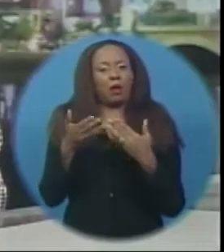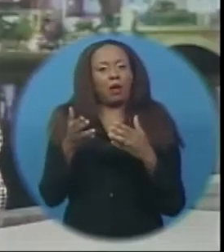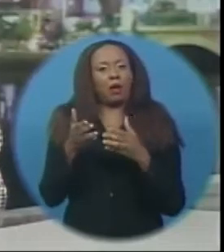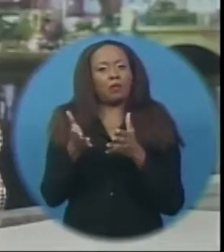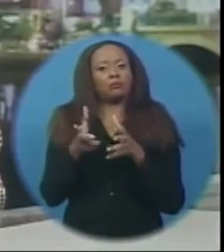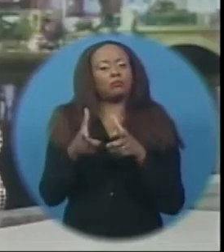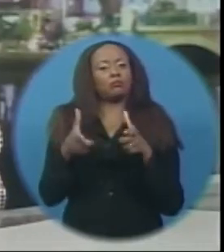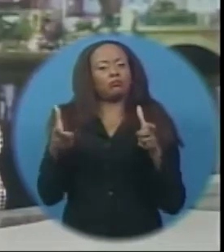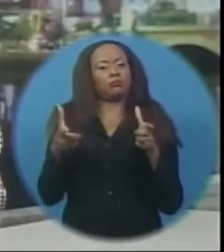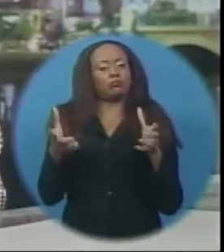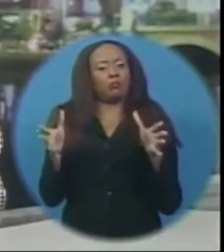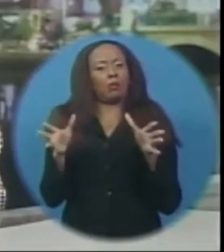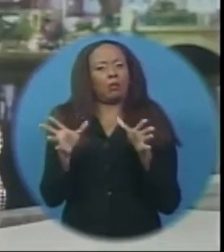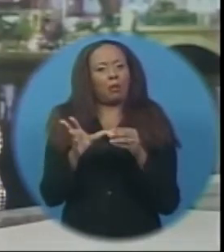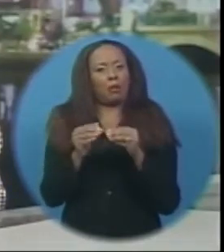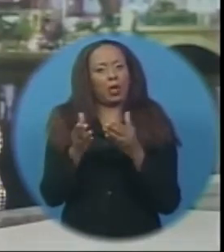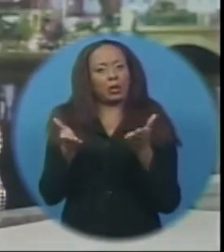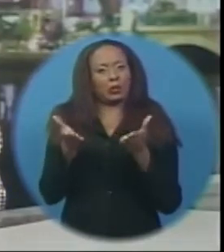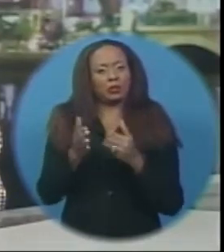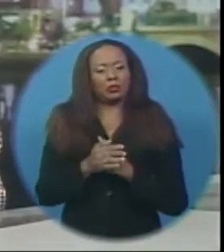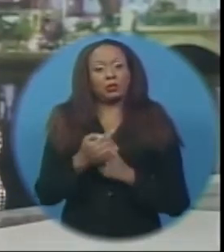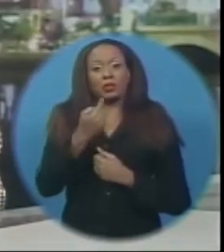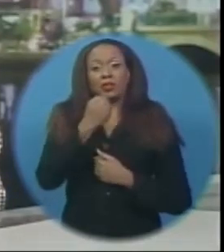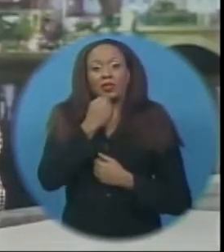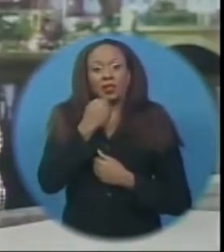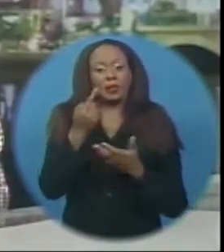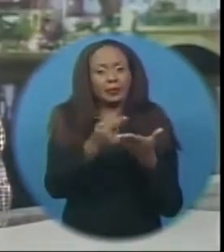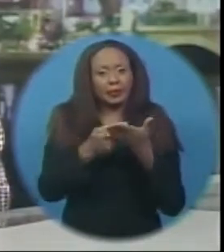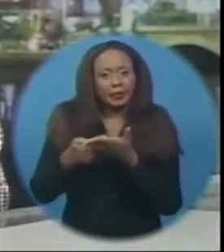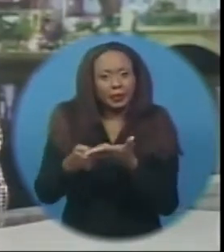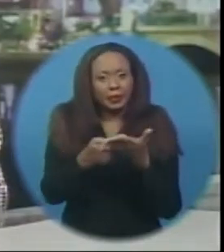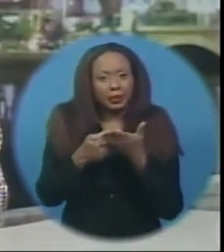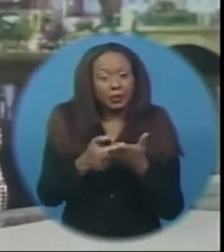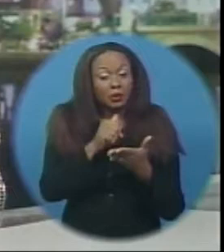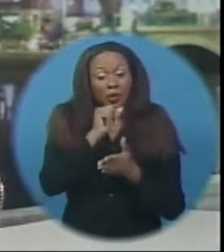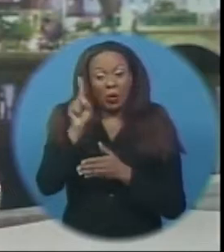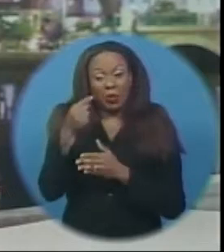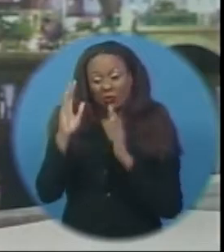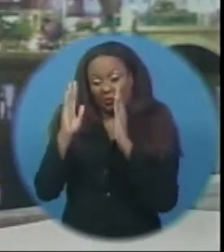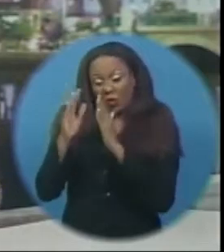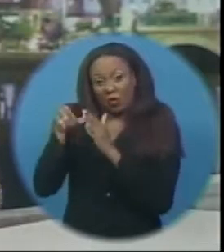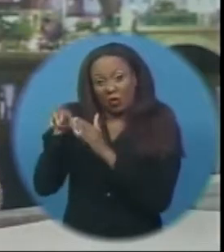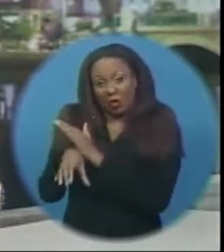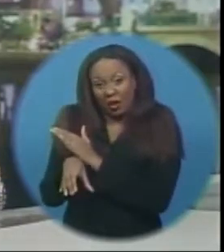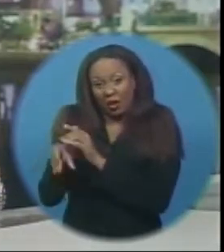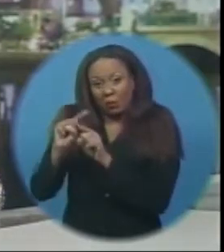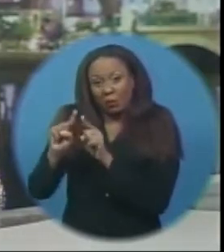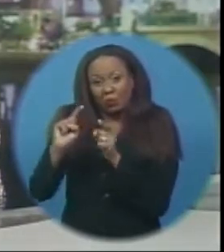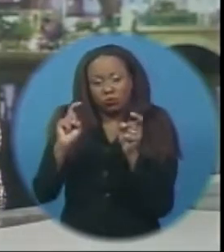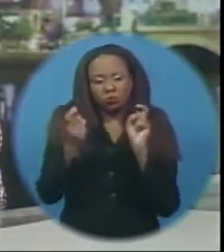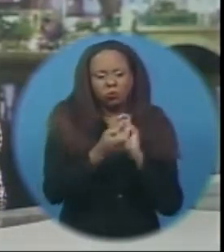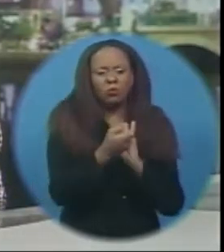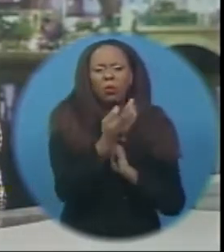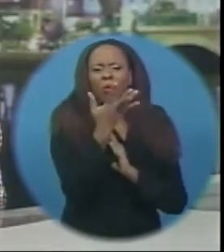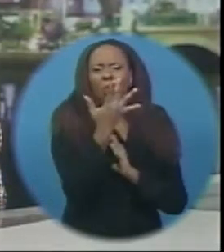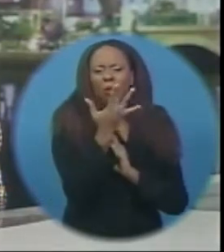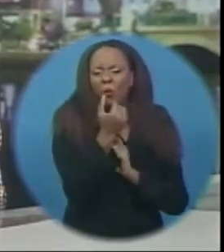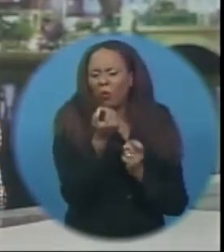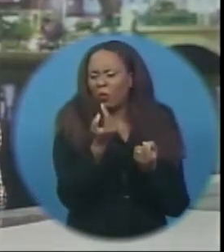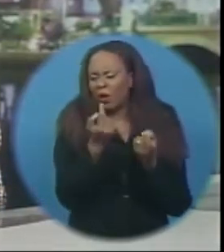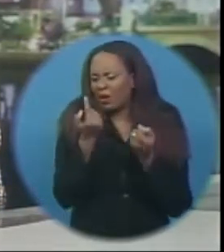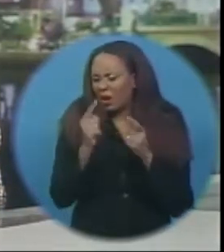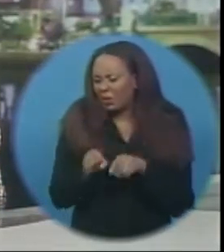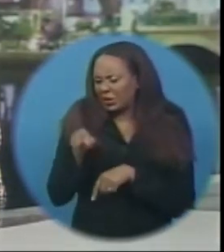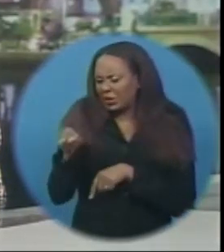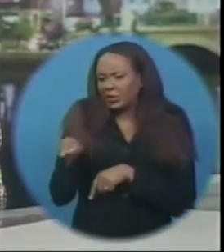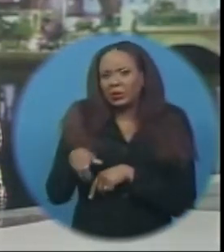in light of the recent spate of violent incidents, the discussion must not only focus on stamping out crime, but discovering the root cause